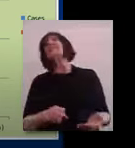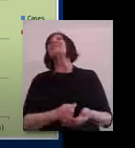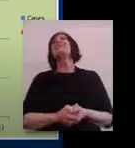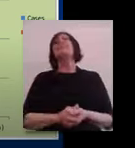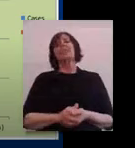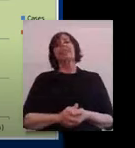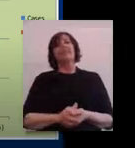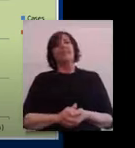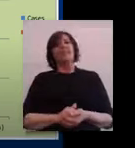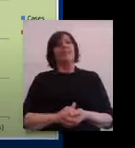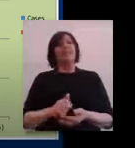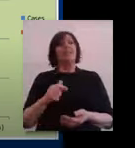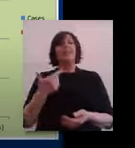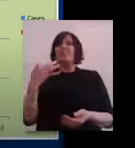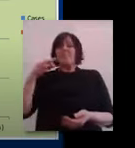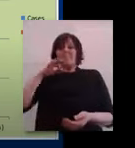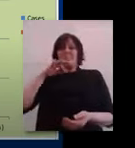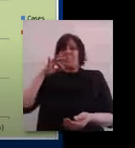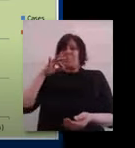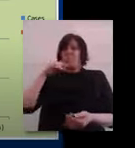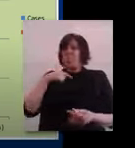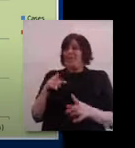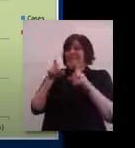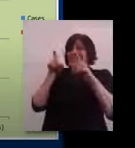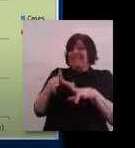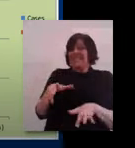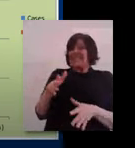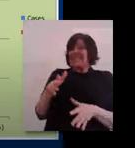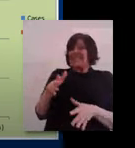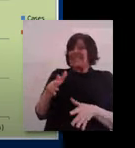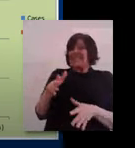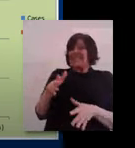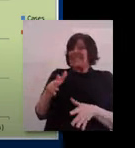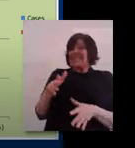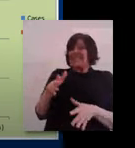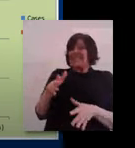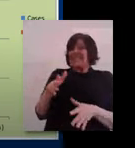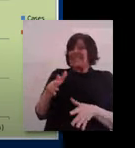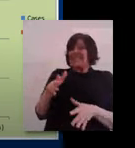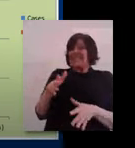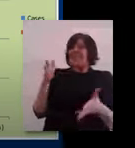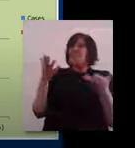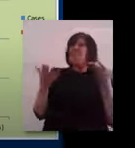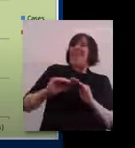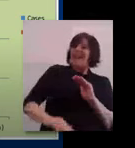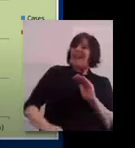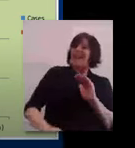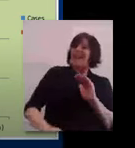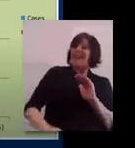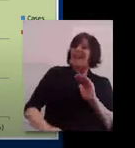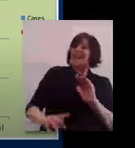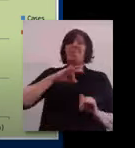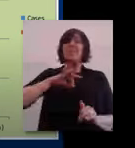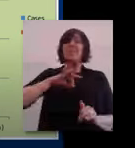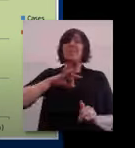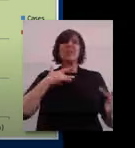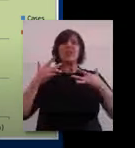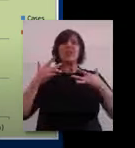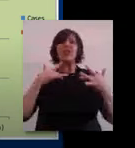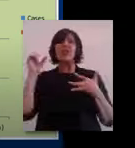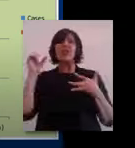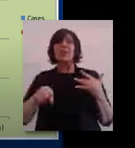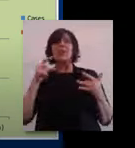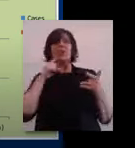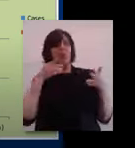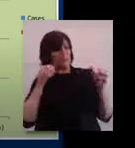Pittsburgh is, we've tested approximately 25% less people. It is a concern that we're going to continue to focus on this issue, that this is